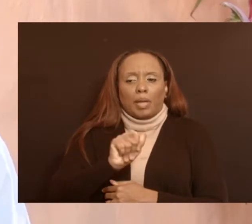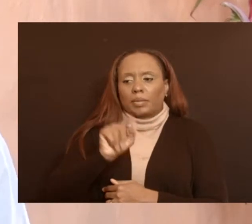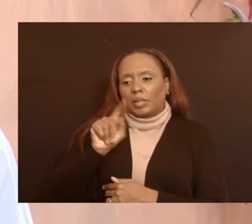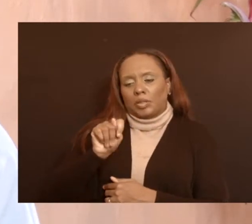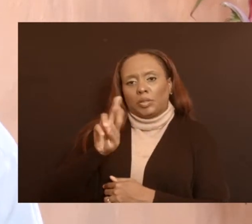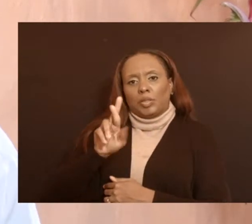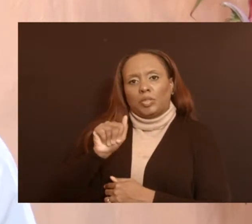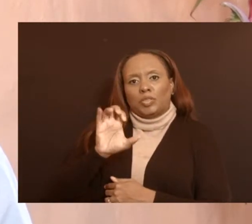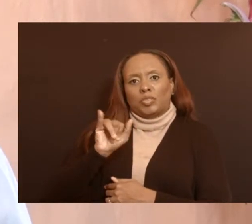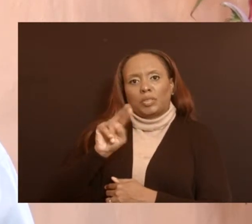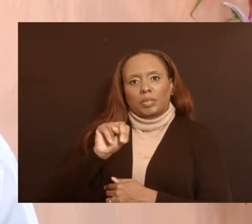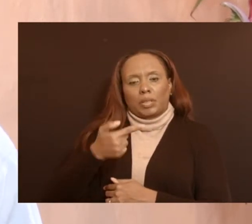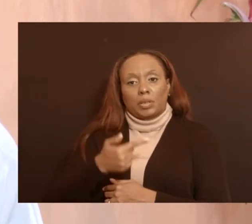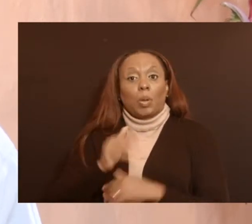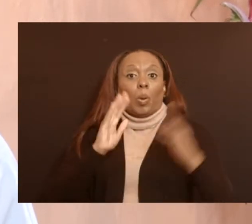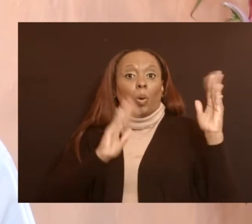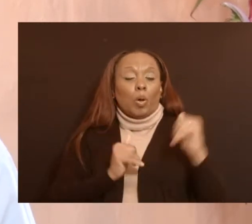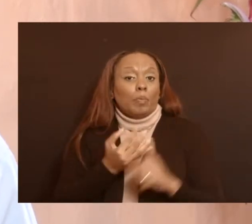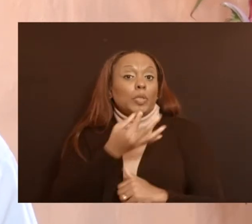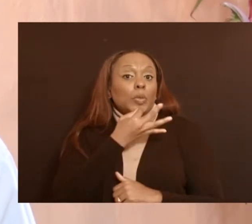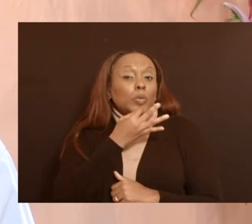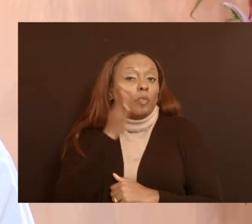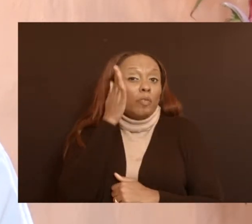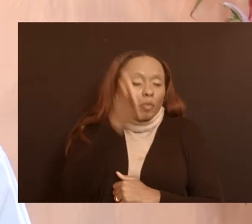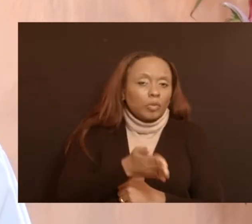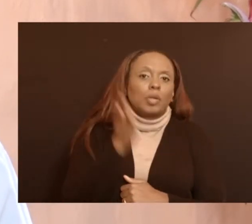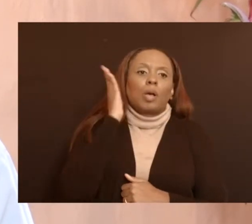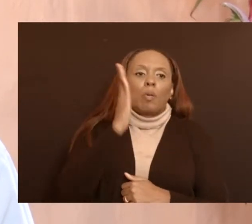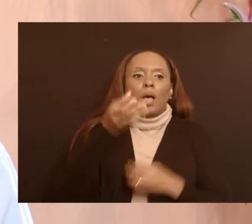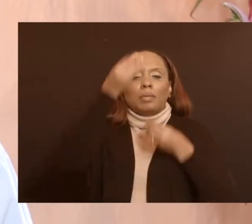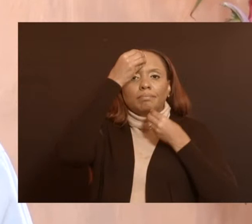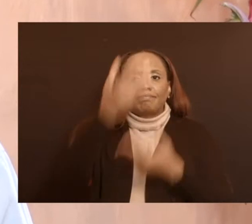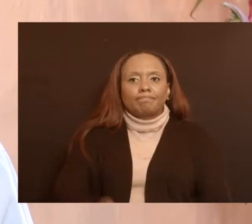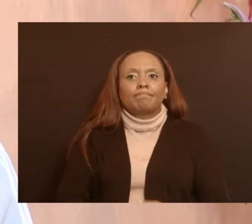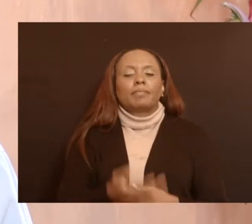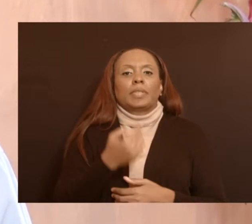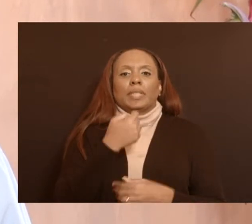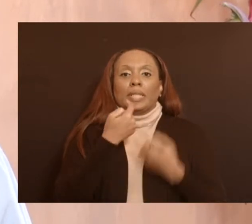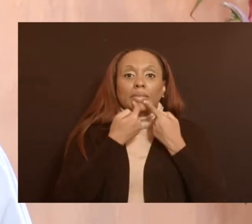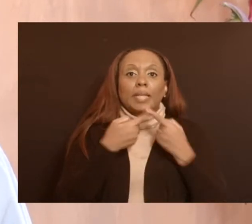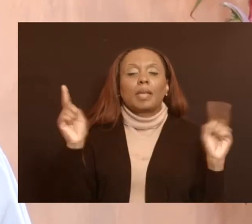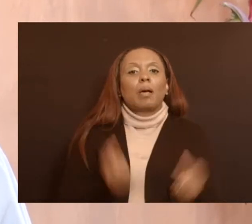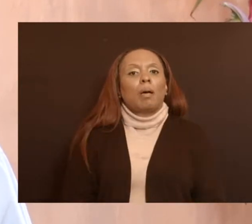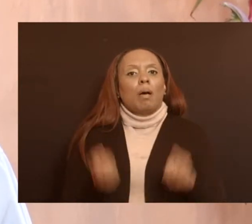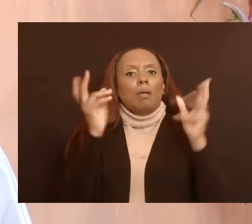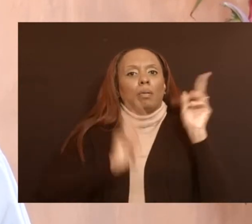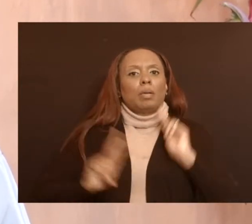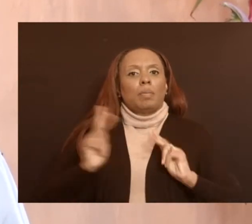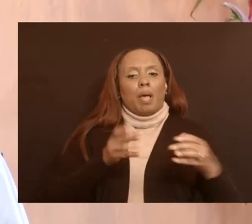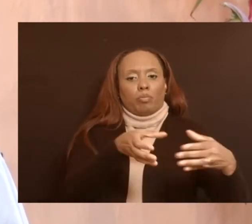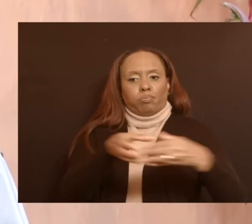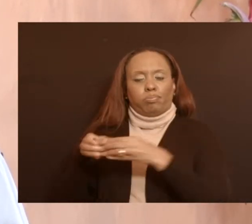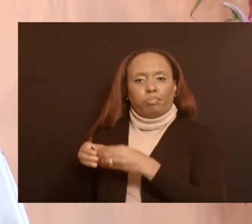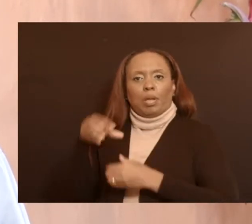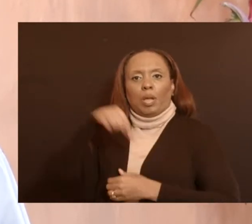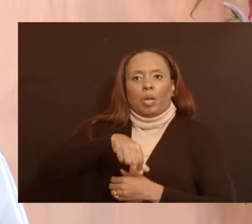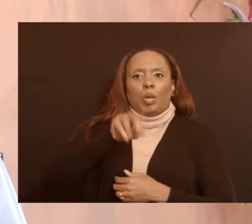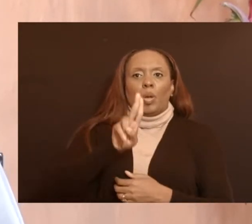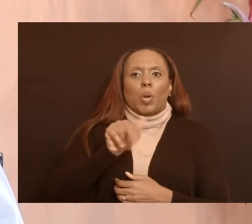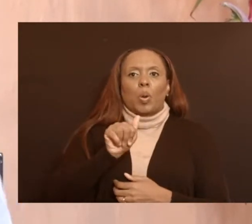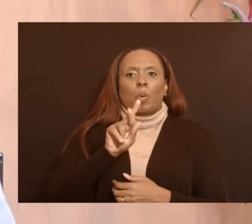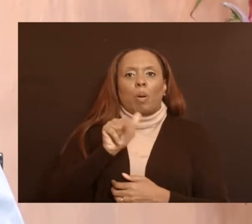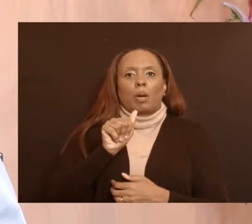you more details as to exactly how many people have been placed in quarantine. And we have over 100 and something people